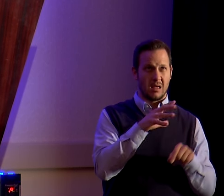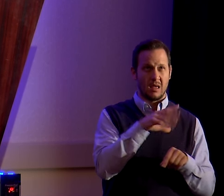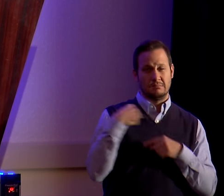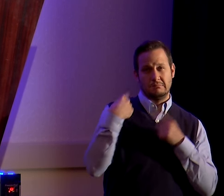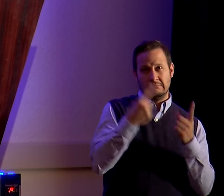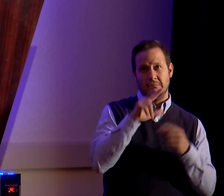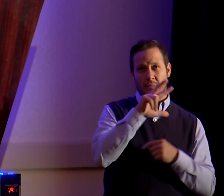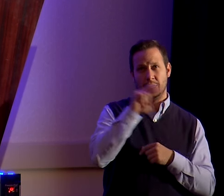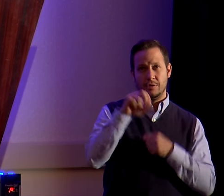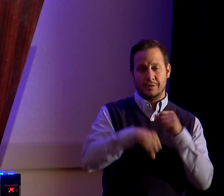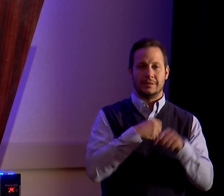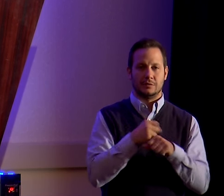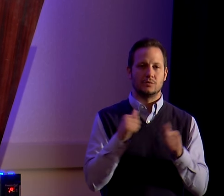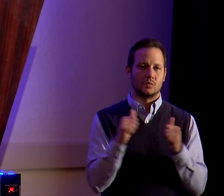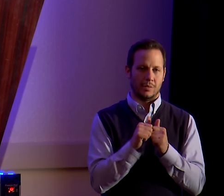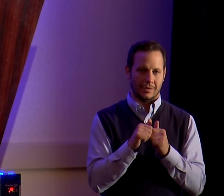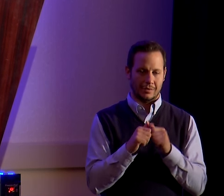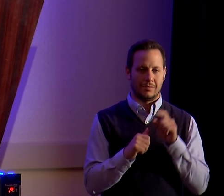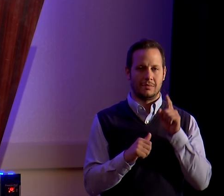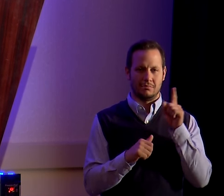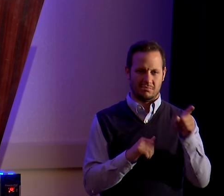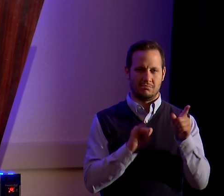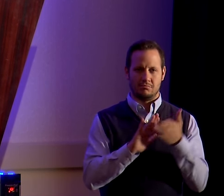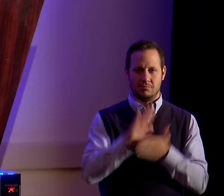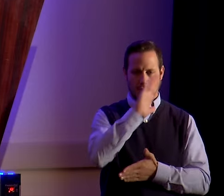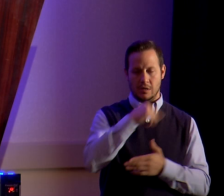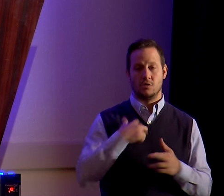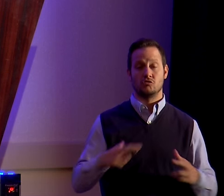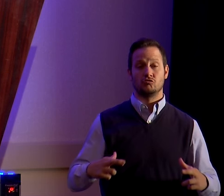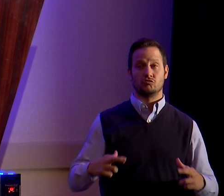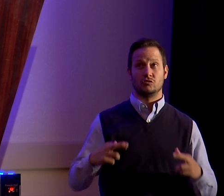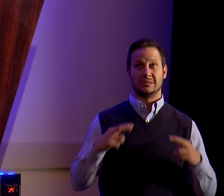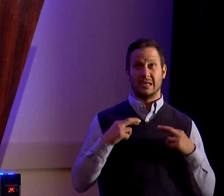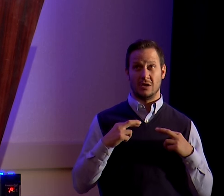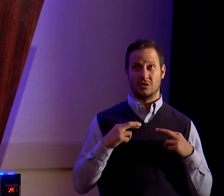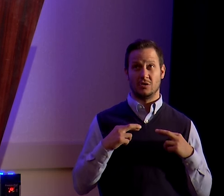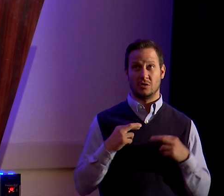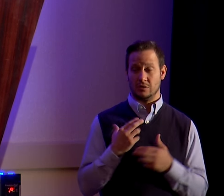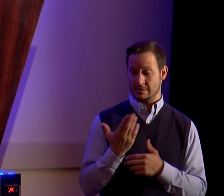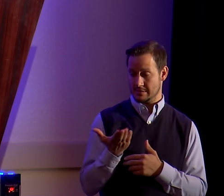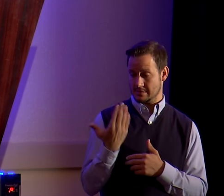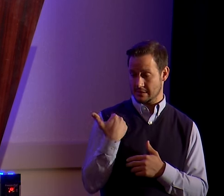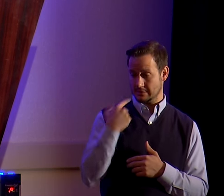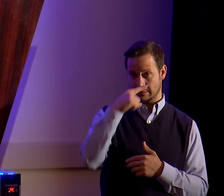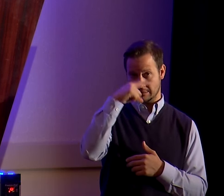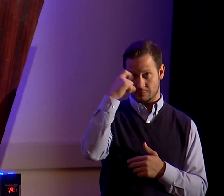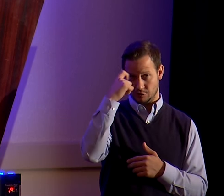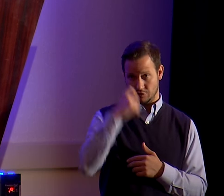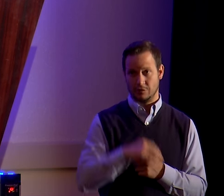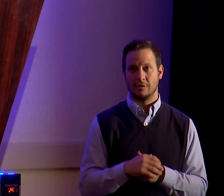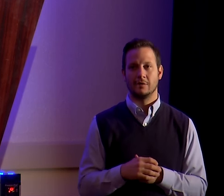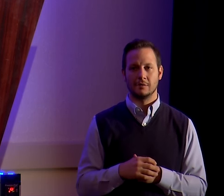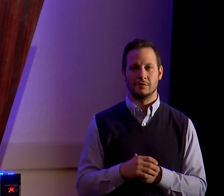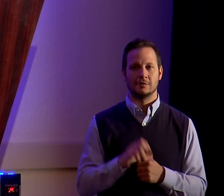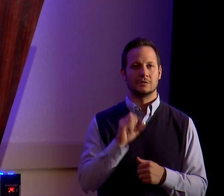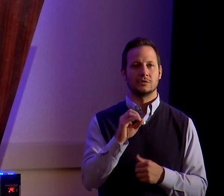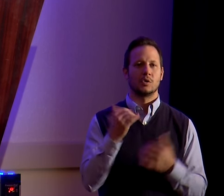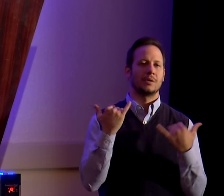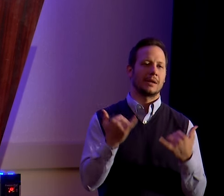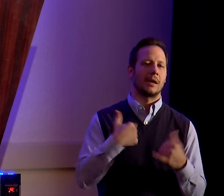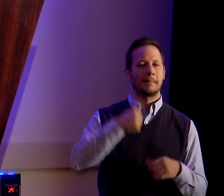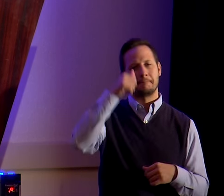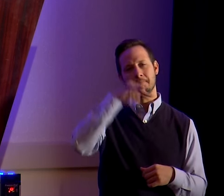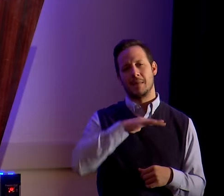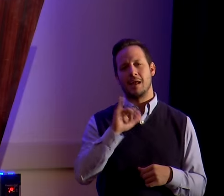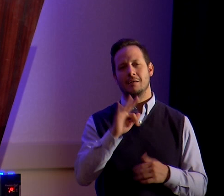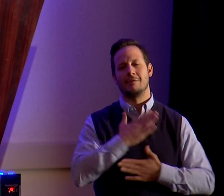30 years with them, and I retired from UC Berkeley last summer. So I'm now a man of leisure,